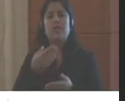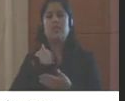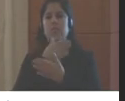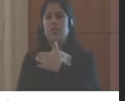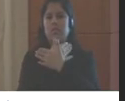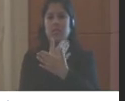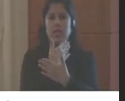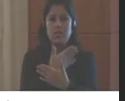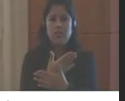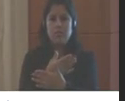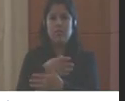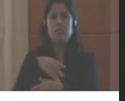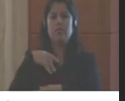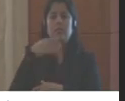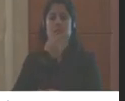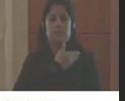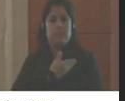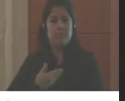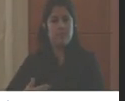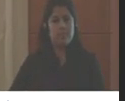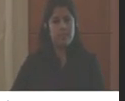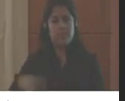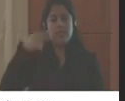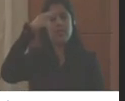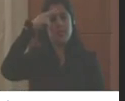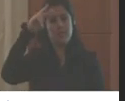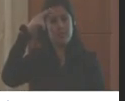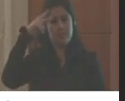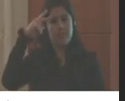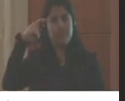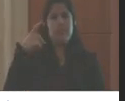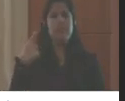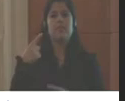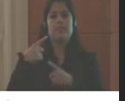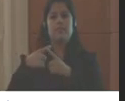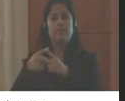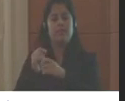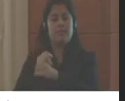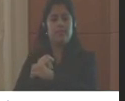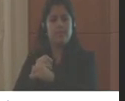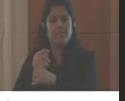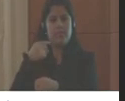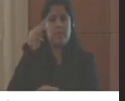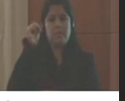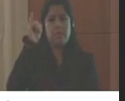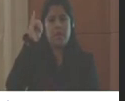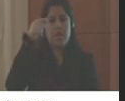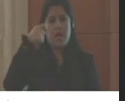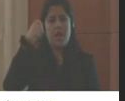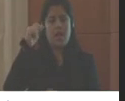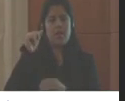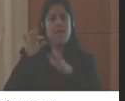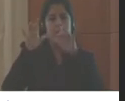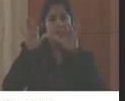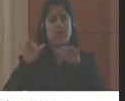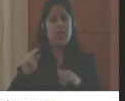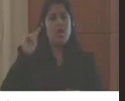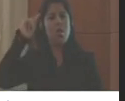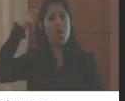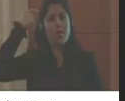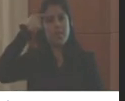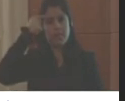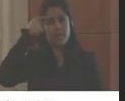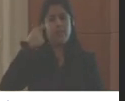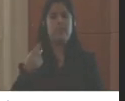First of all, I would like you to convey a very warm greeting from Mr. Enrique Peña Nieto, President of Mexico, Ángel Osorio